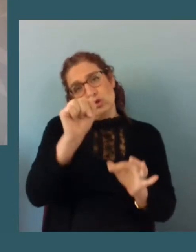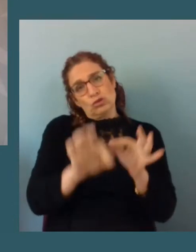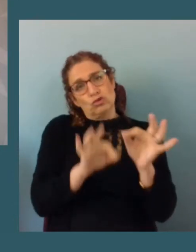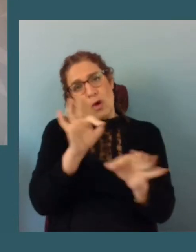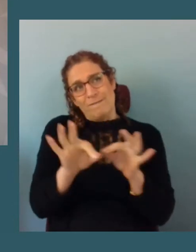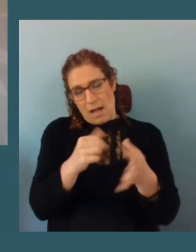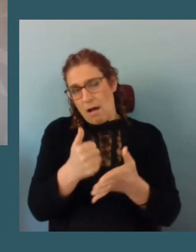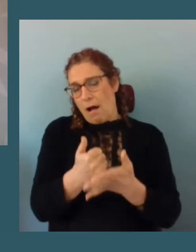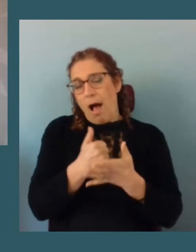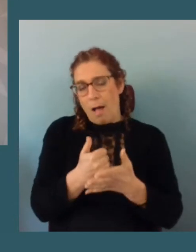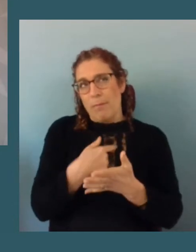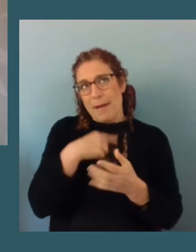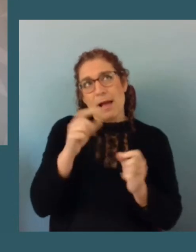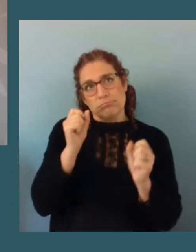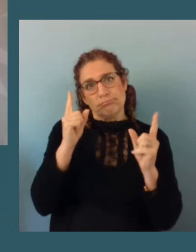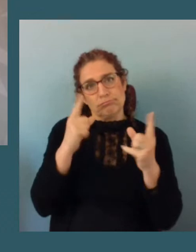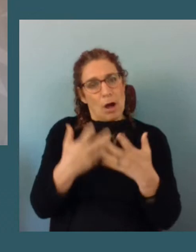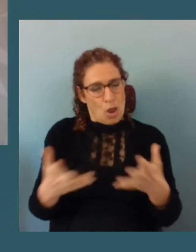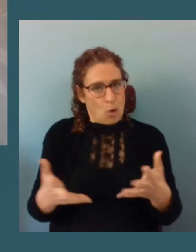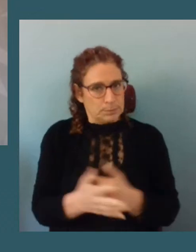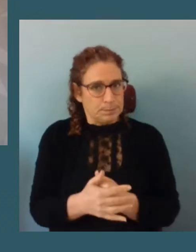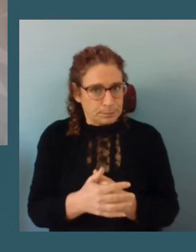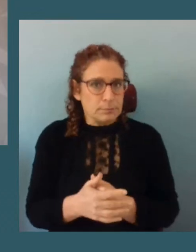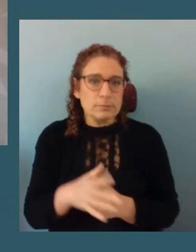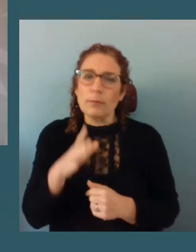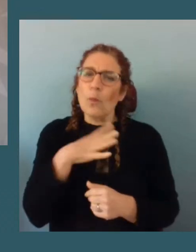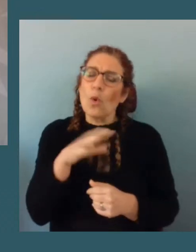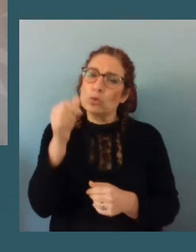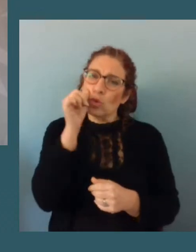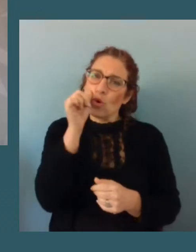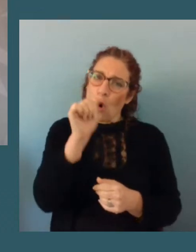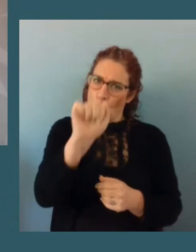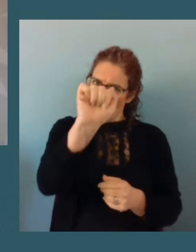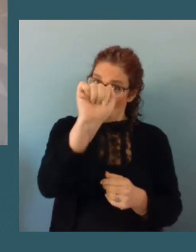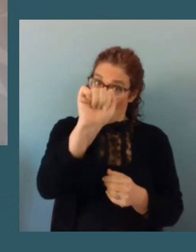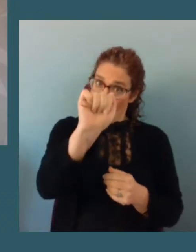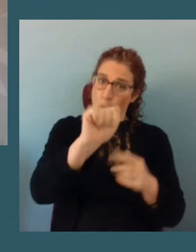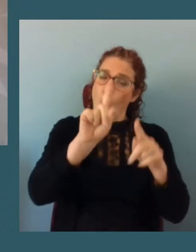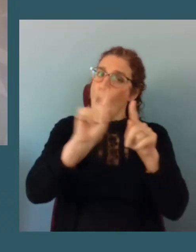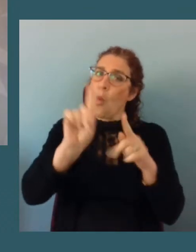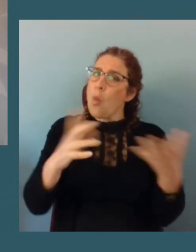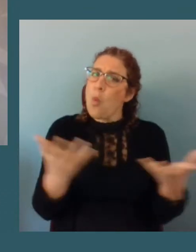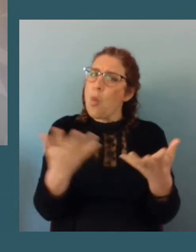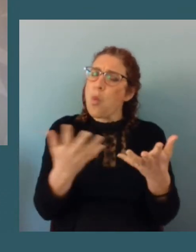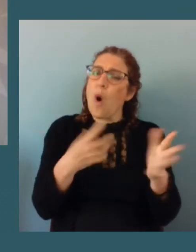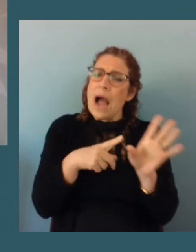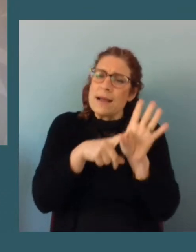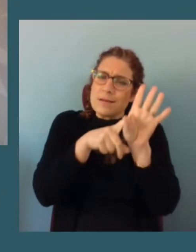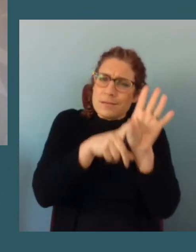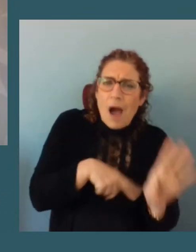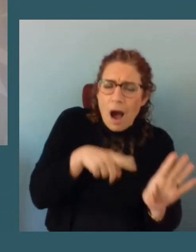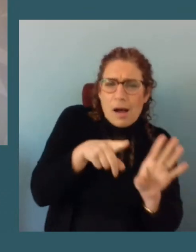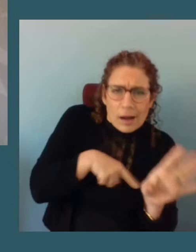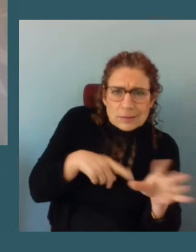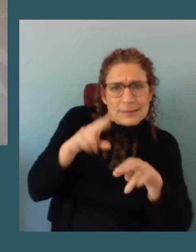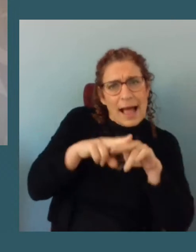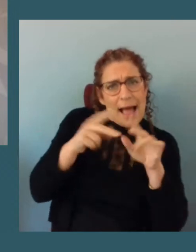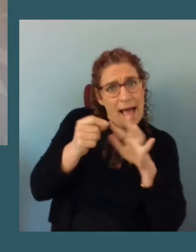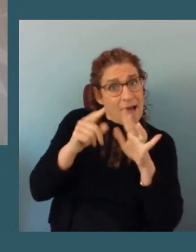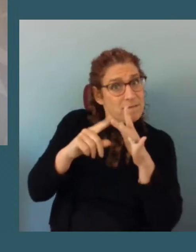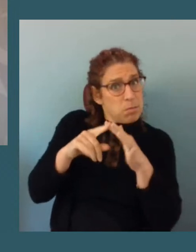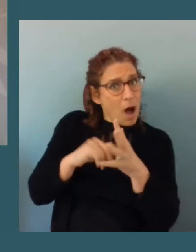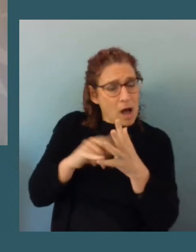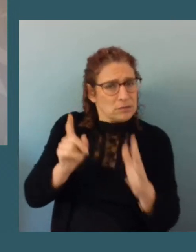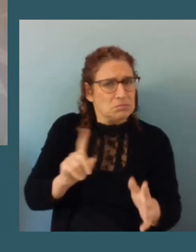from your survey or your own experience. What's the youngest age that FPIES can present? So can it be